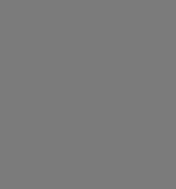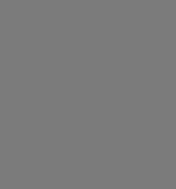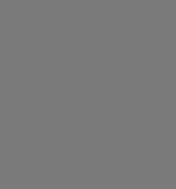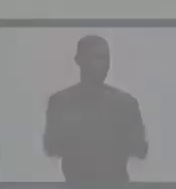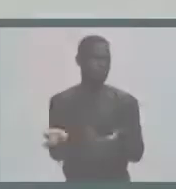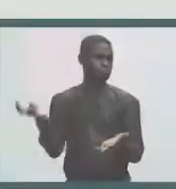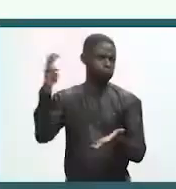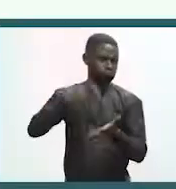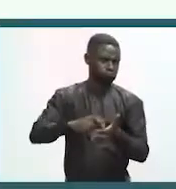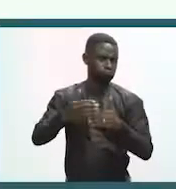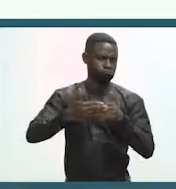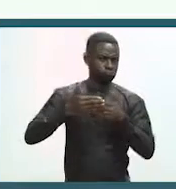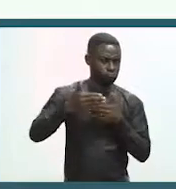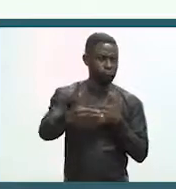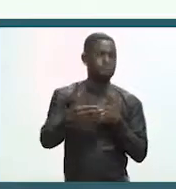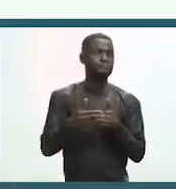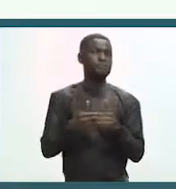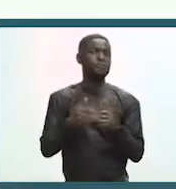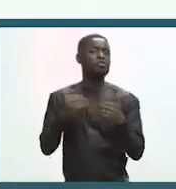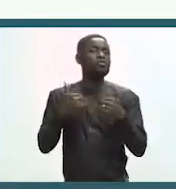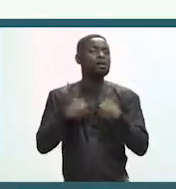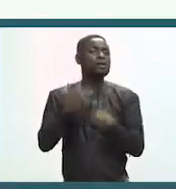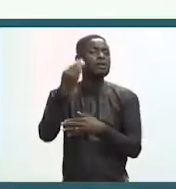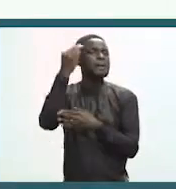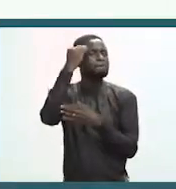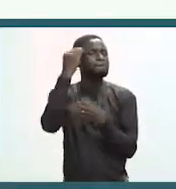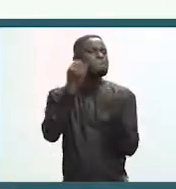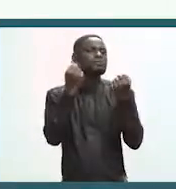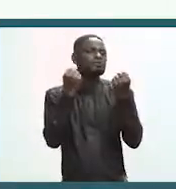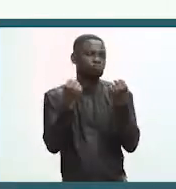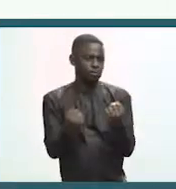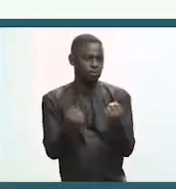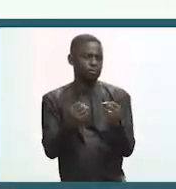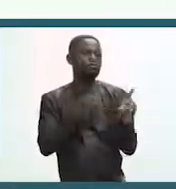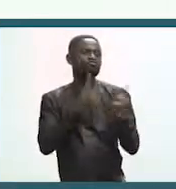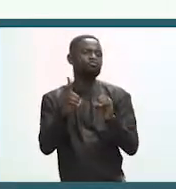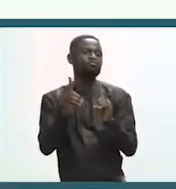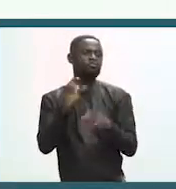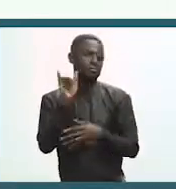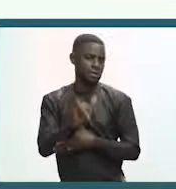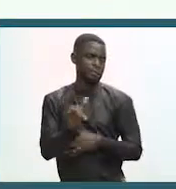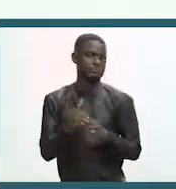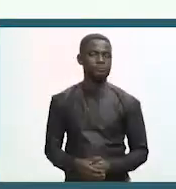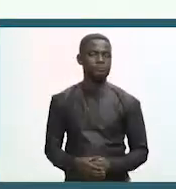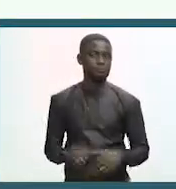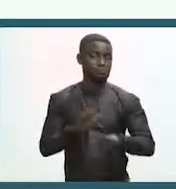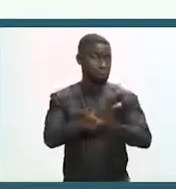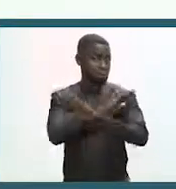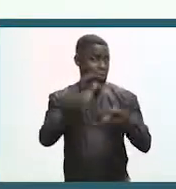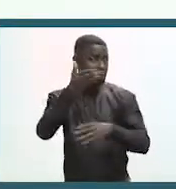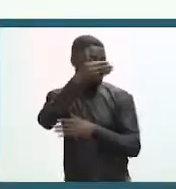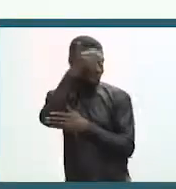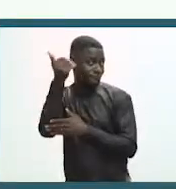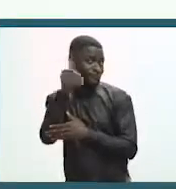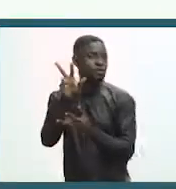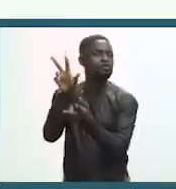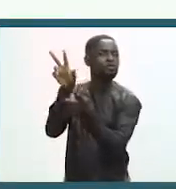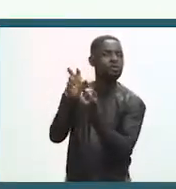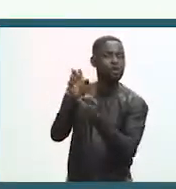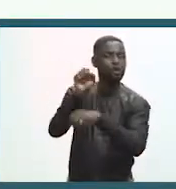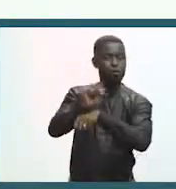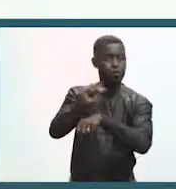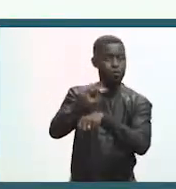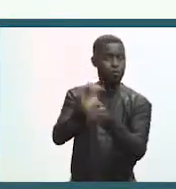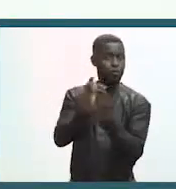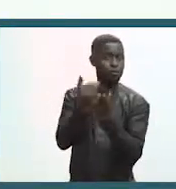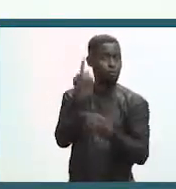bounce forward. You have the mental strength to do so. Don't forget to download the workbook